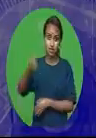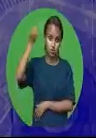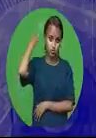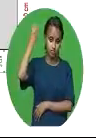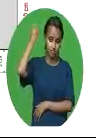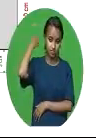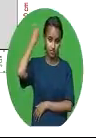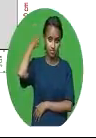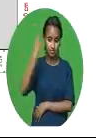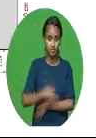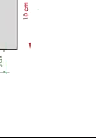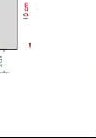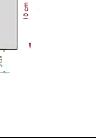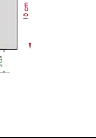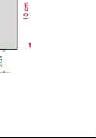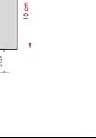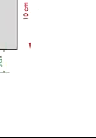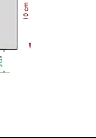your screen.